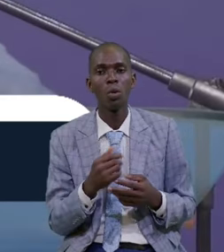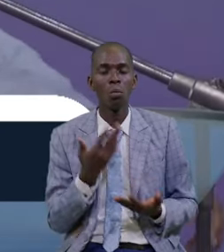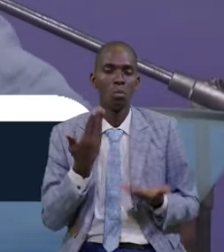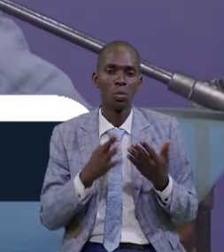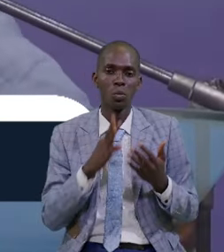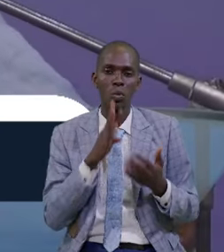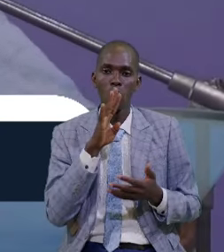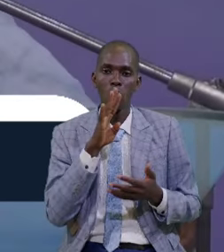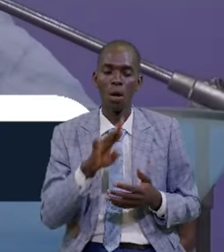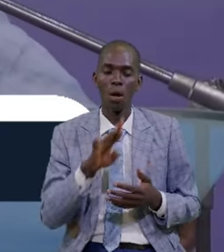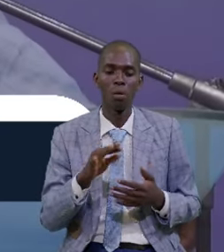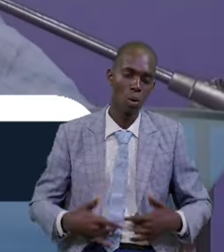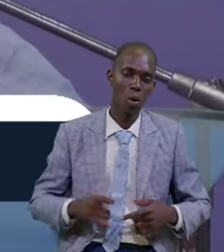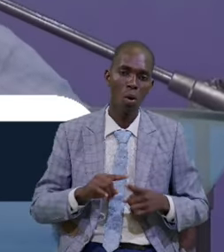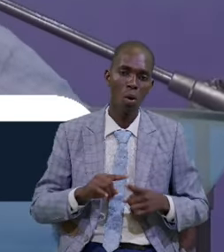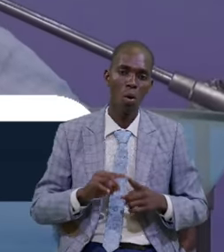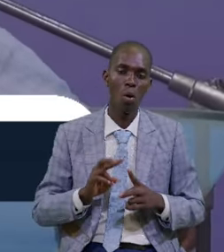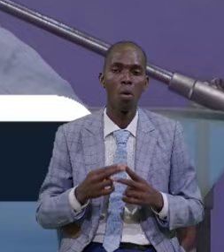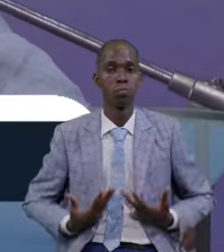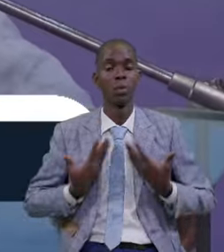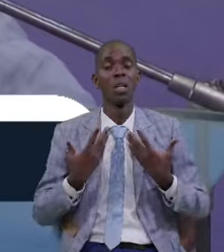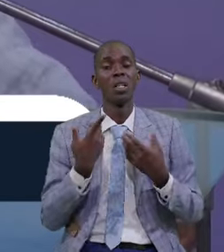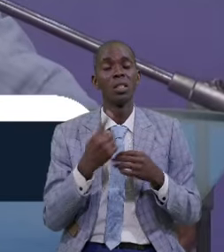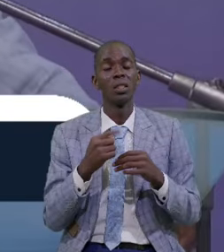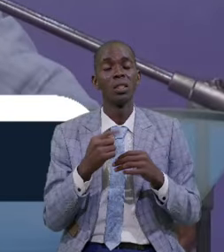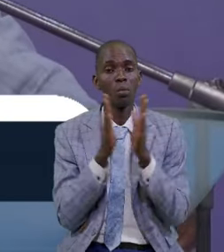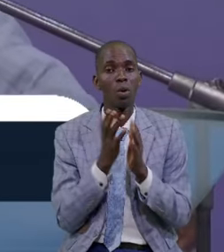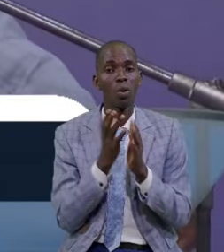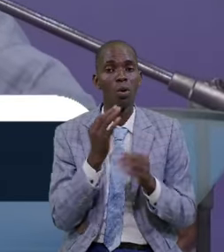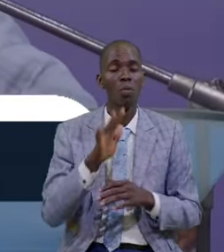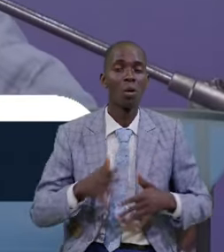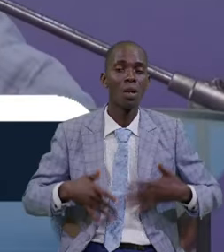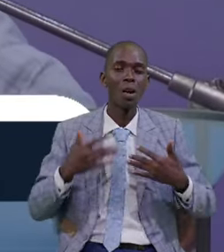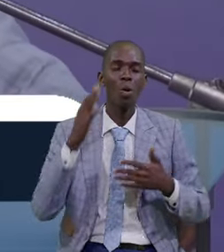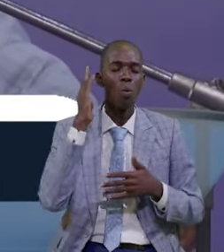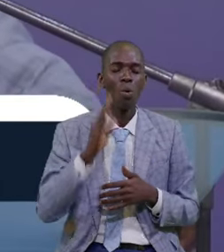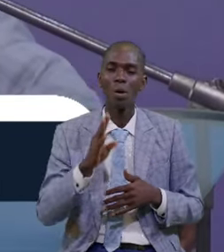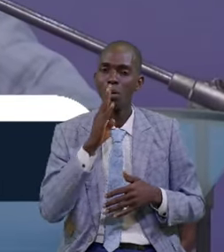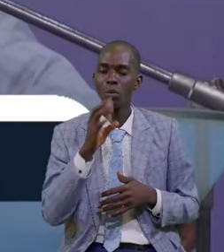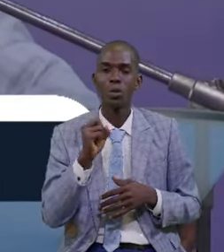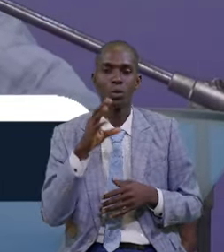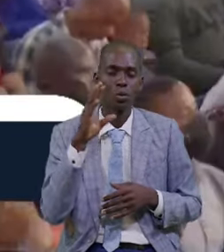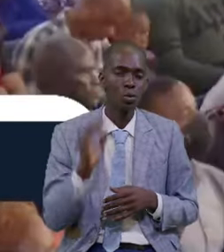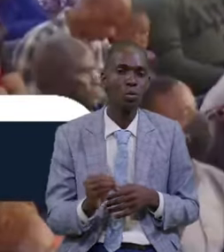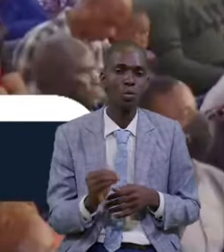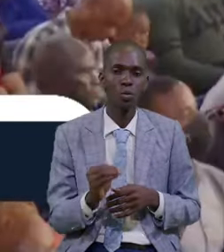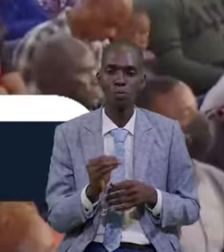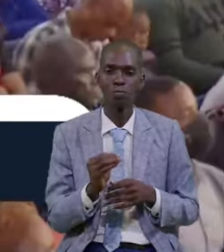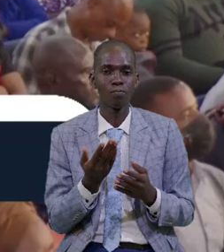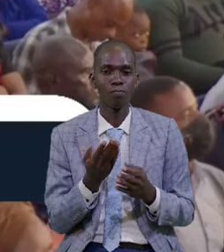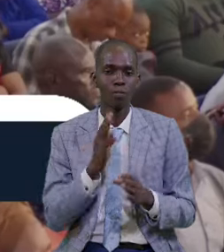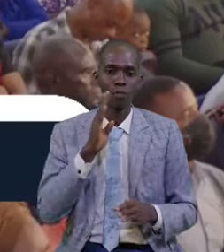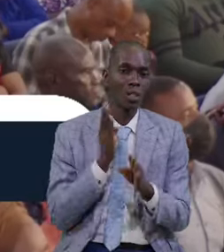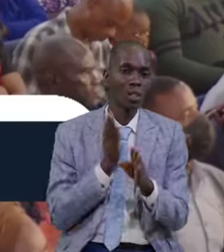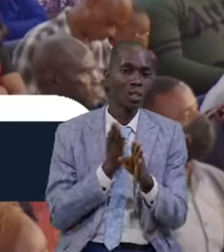or up, the prayer of your life will be so definite that in whatever